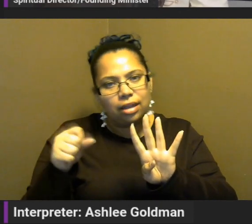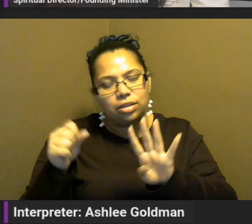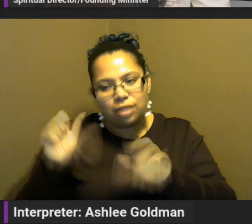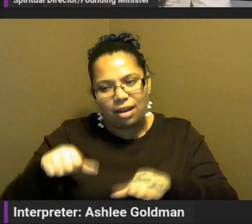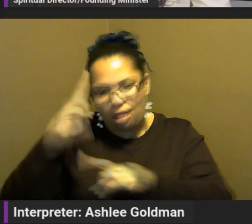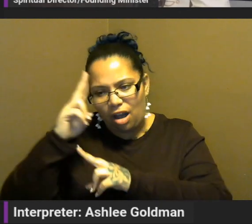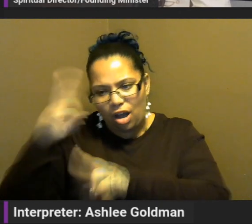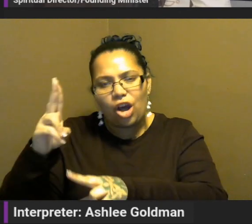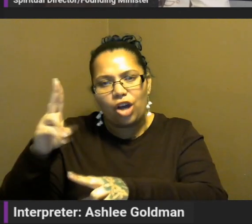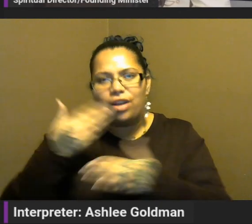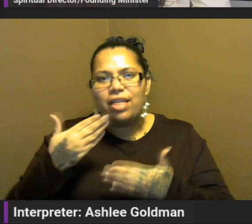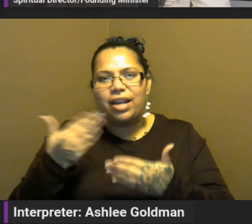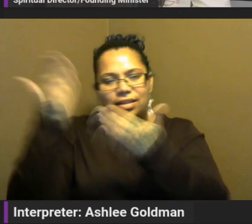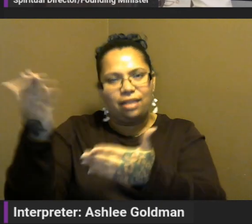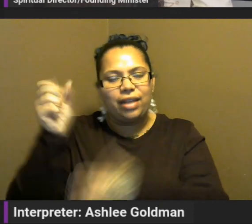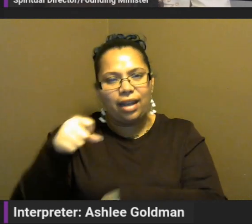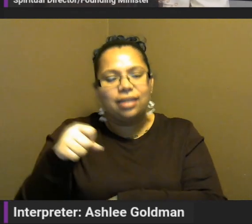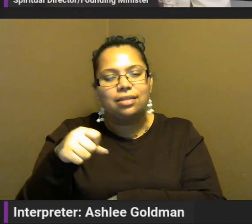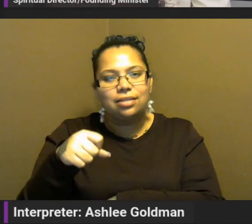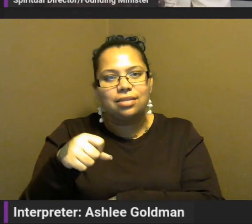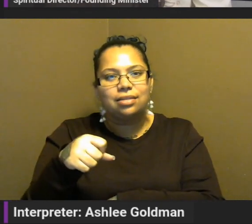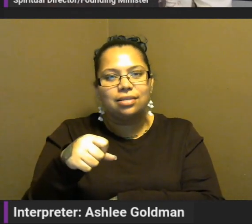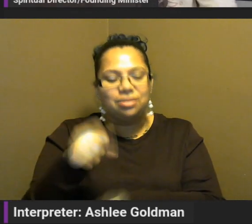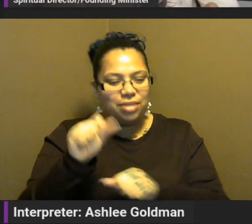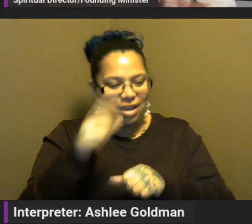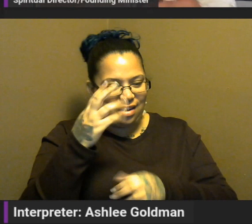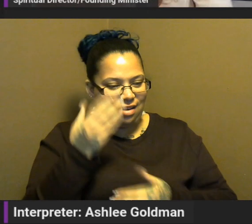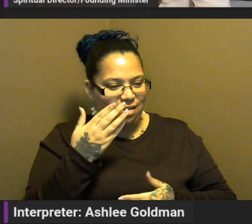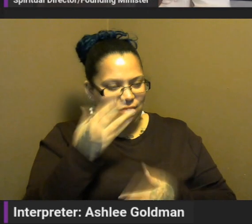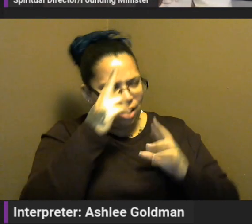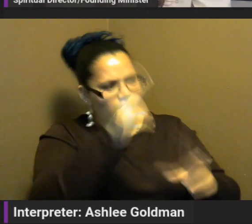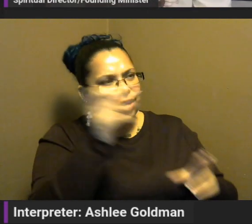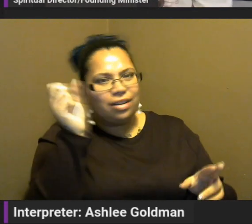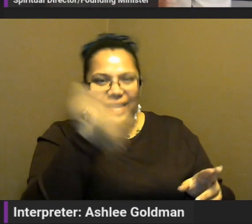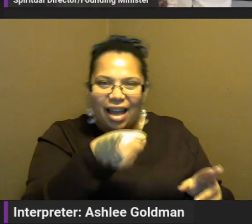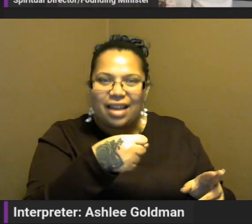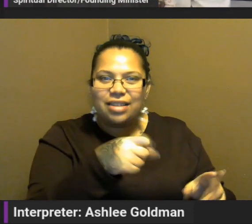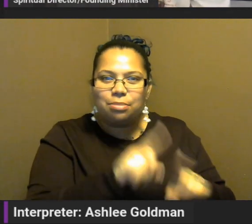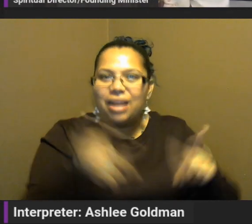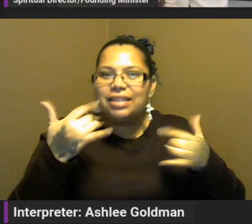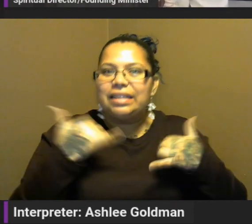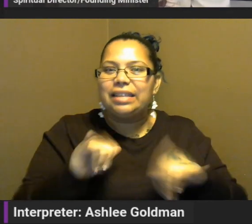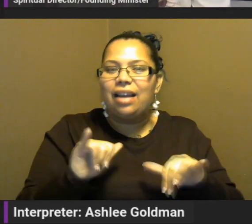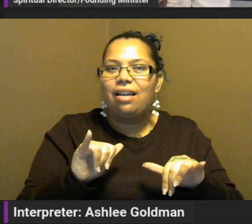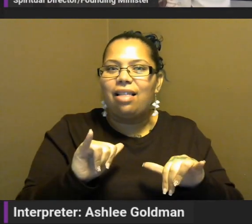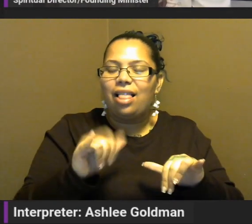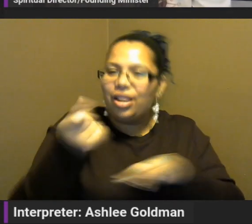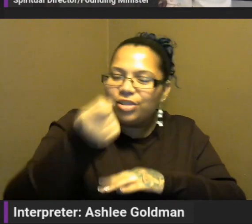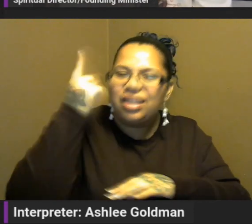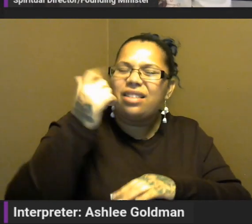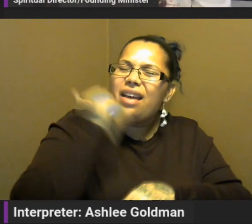a Thanksgiving, such as we can honor specific days. Yes, and yet recognizing that every day is a holy